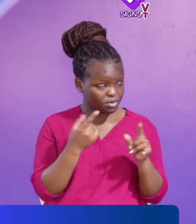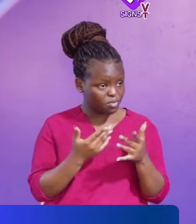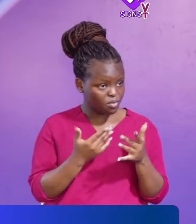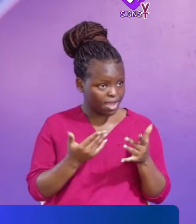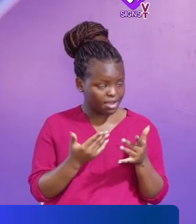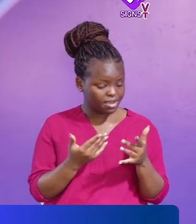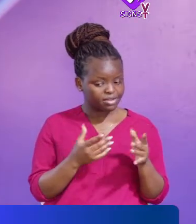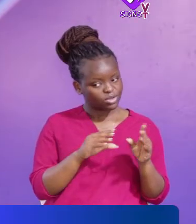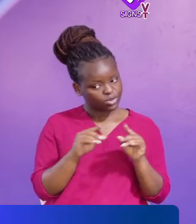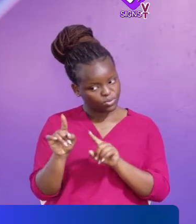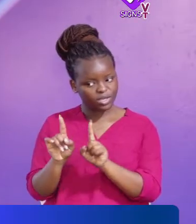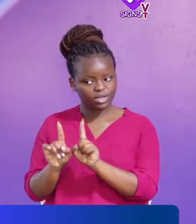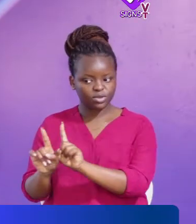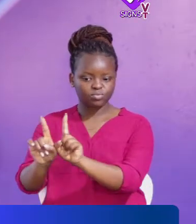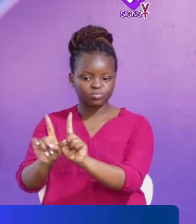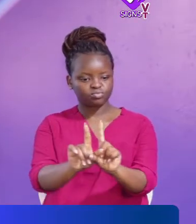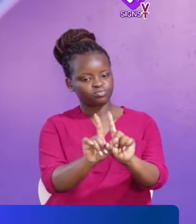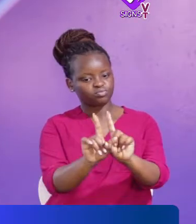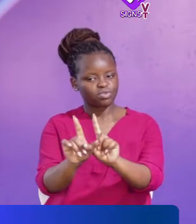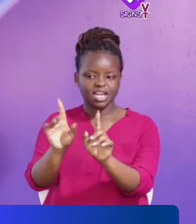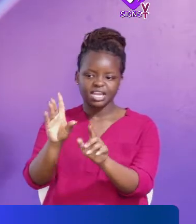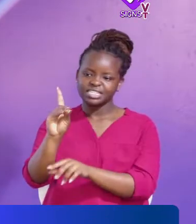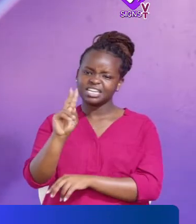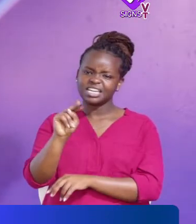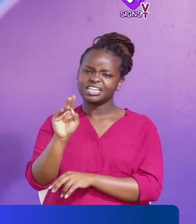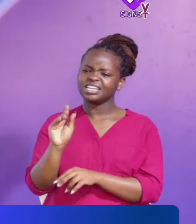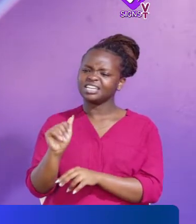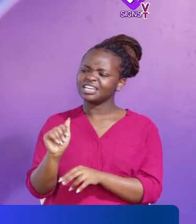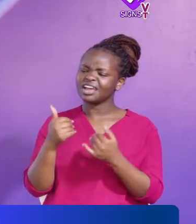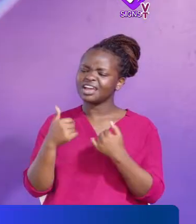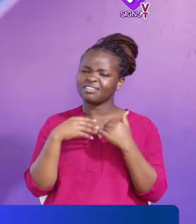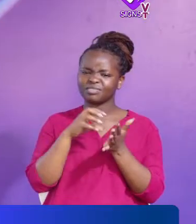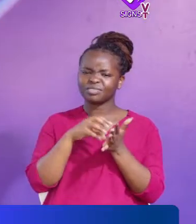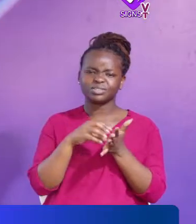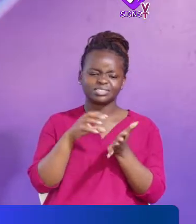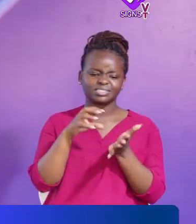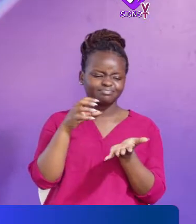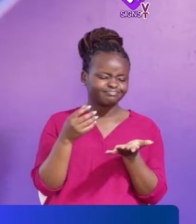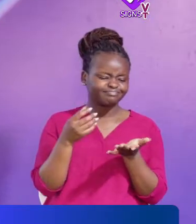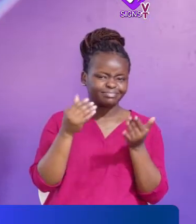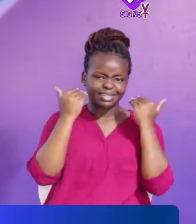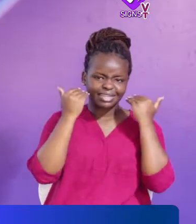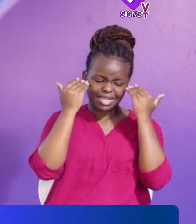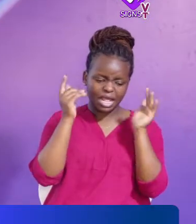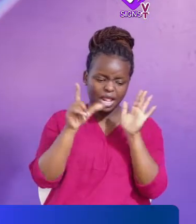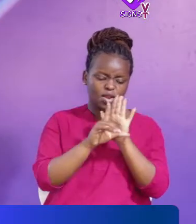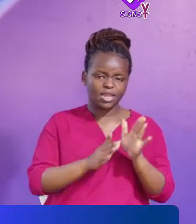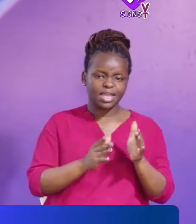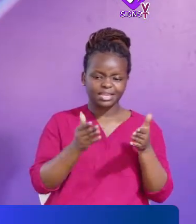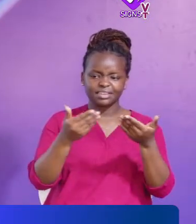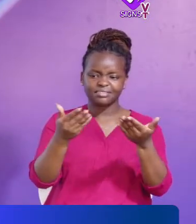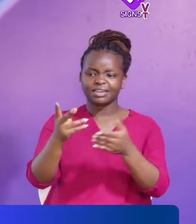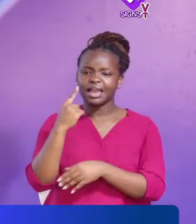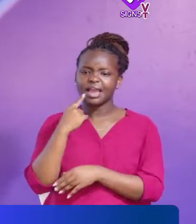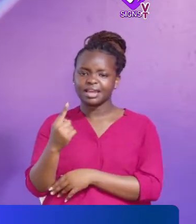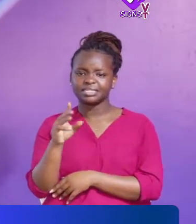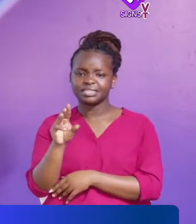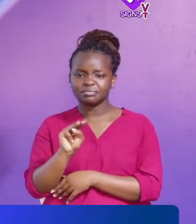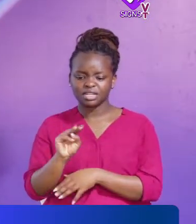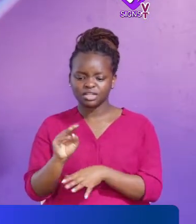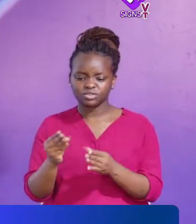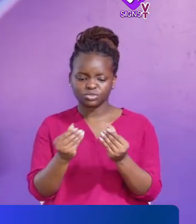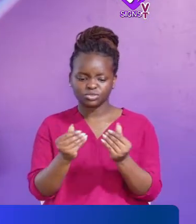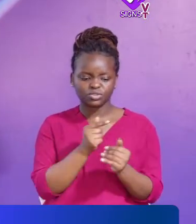been, isn't it? Why should you go DNA test and take, I don't know, court cases where a lawyer has been given 100 million shillings to handle that